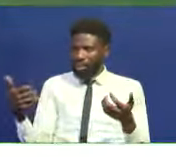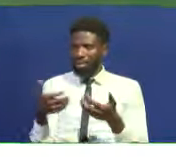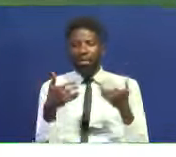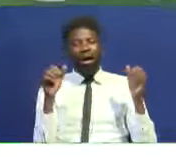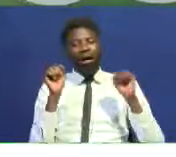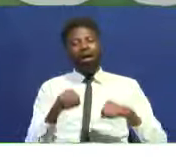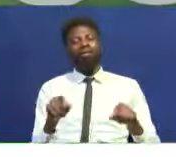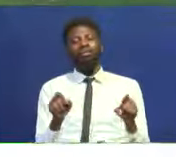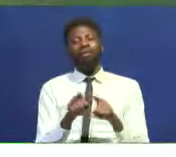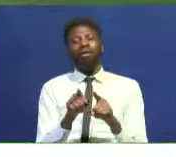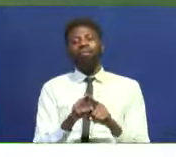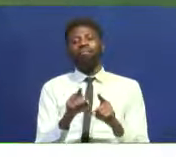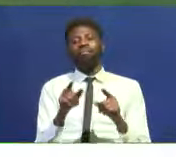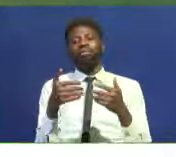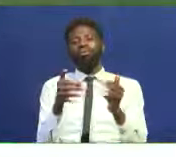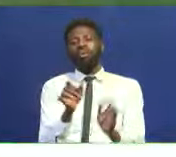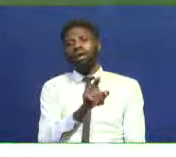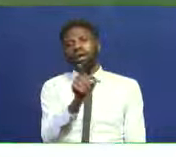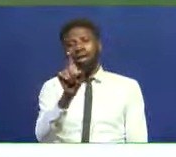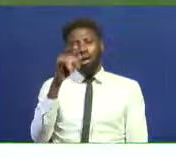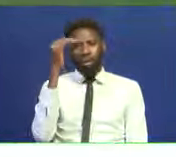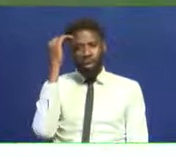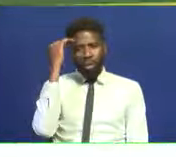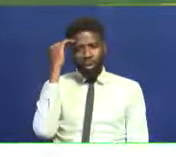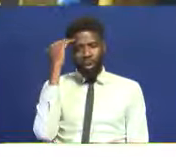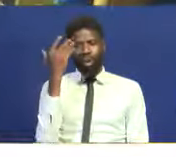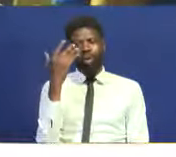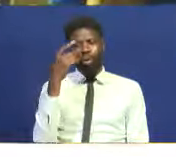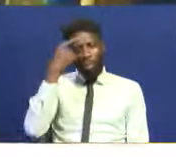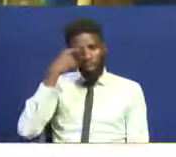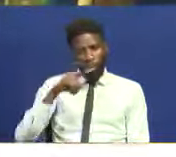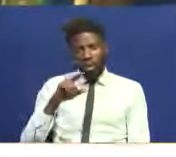about the policies that exist on open dumping of waste in